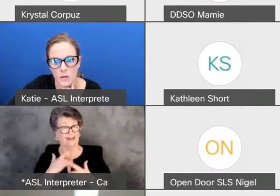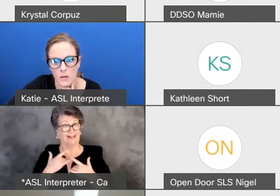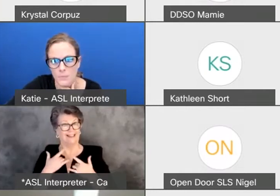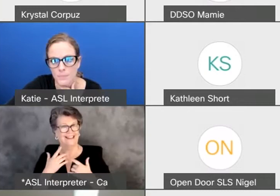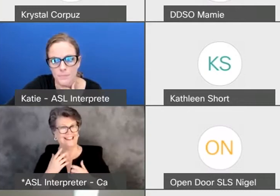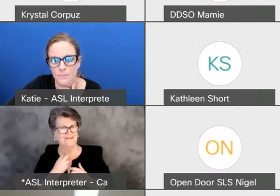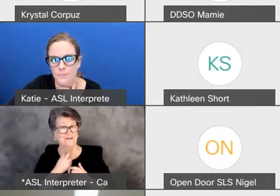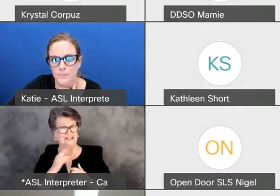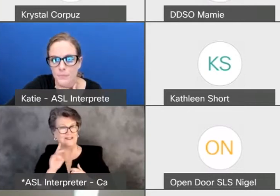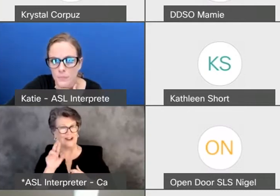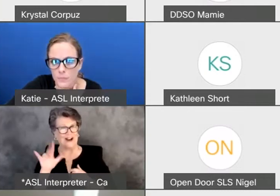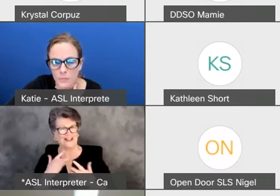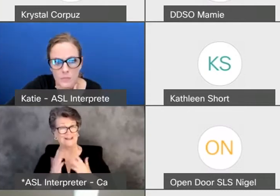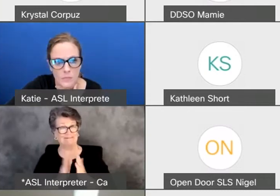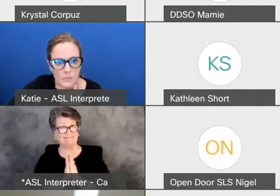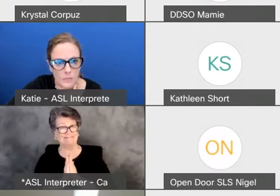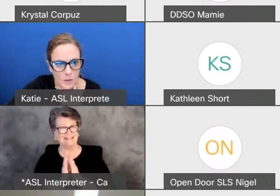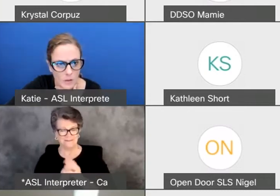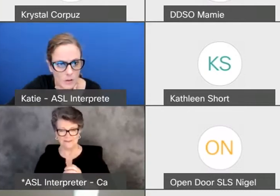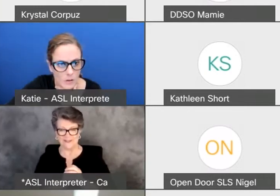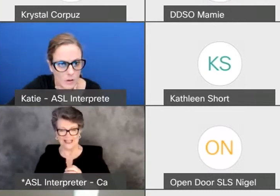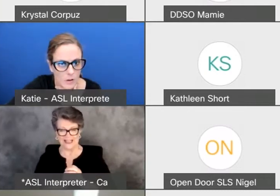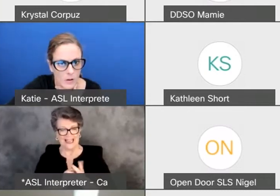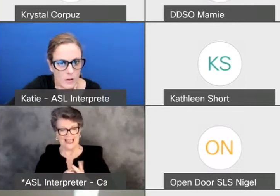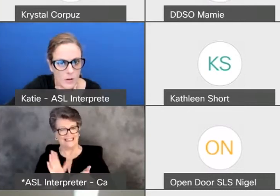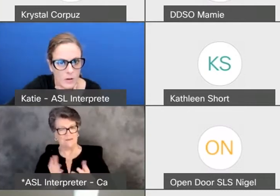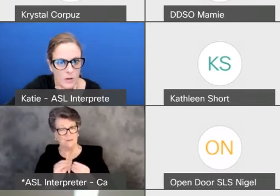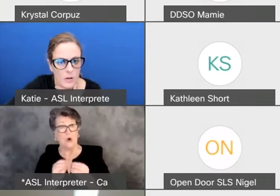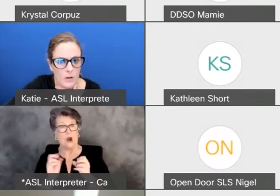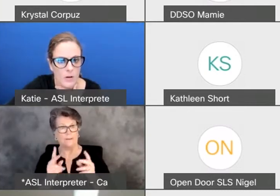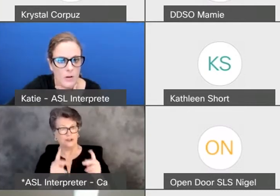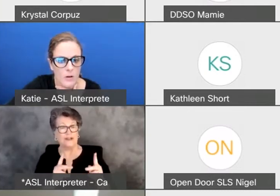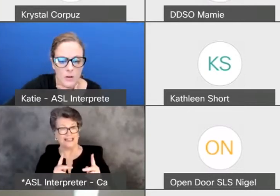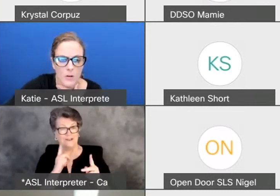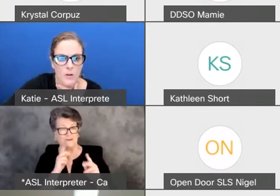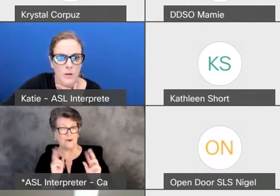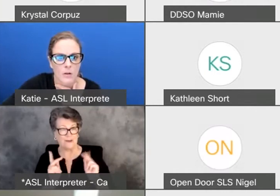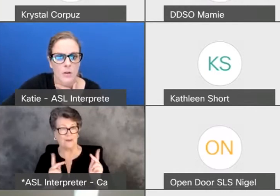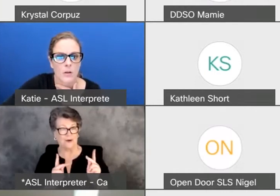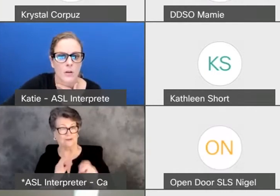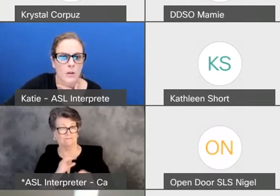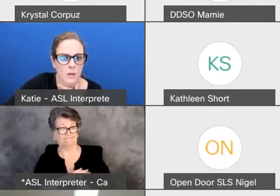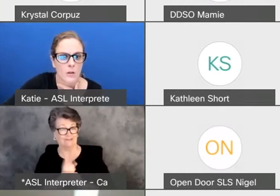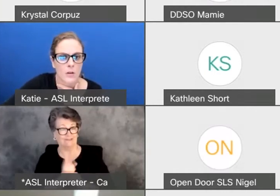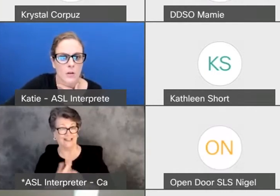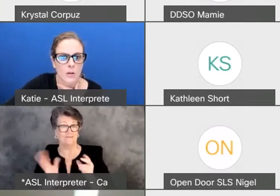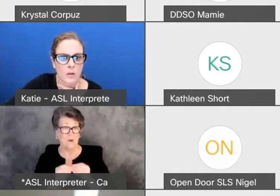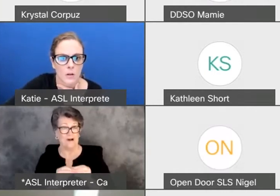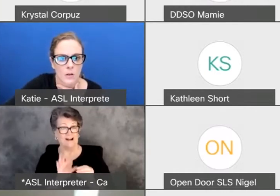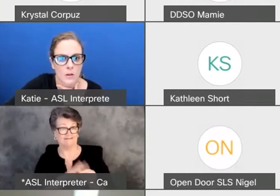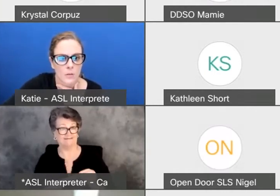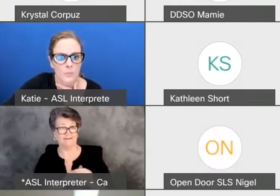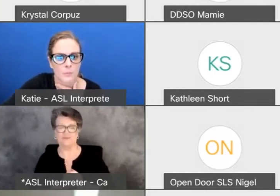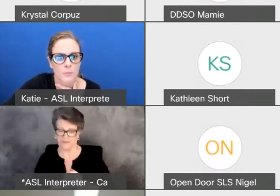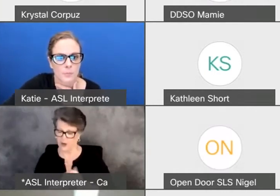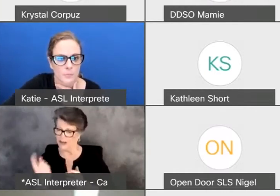this, because it sounds like, and this sounds like more opportunities for folks. Is that what we're looking at? More opportunities? Okay, well, we can